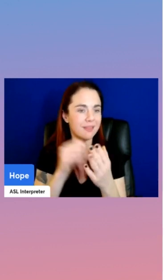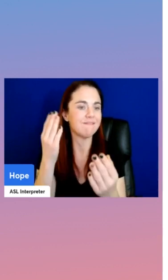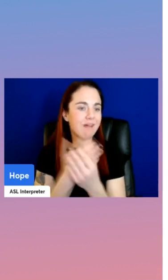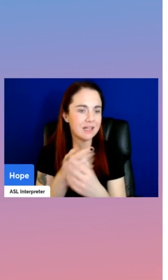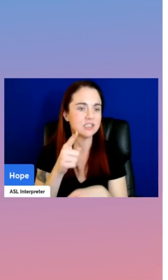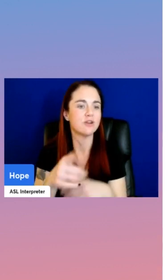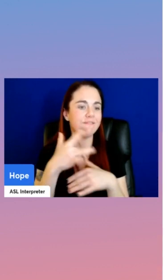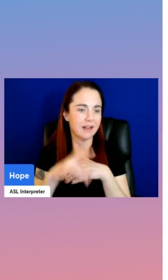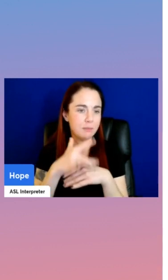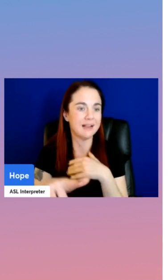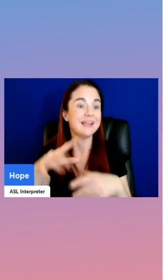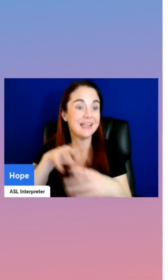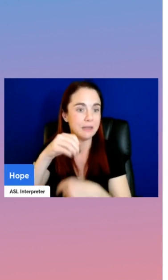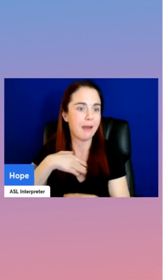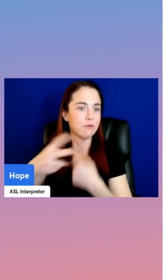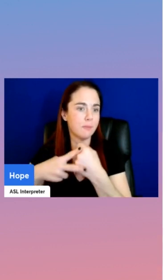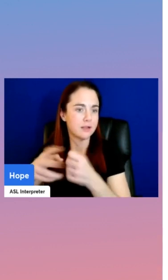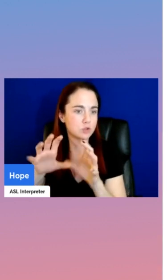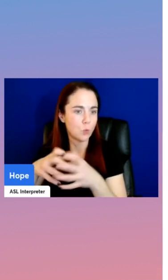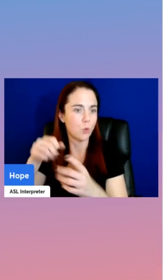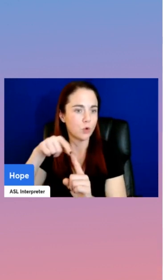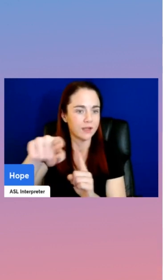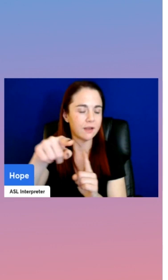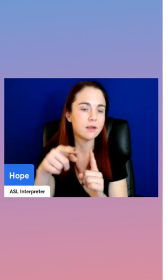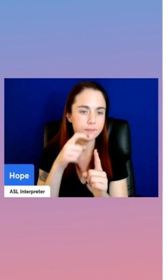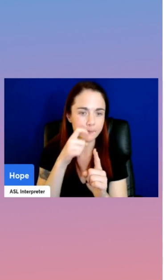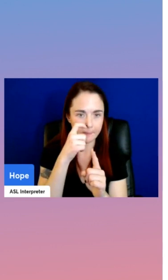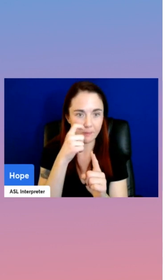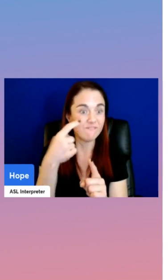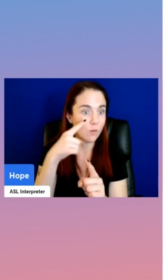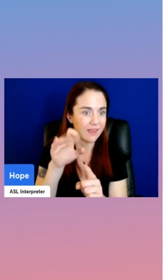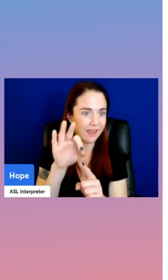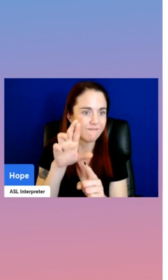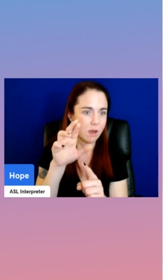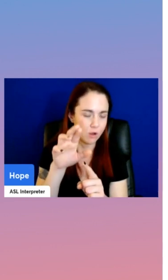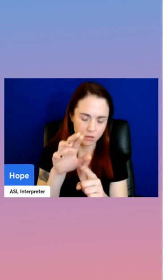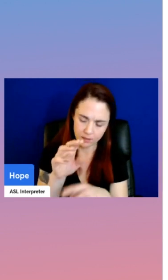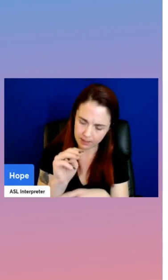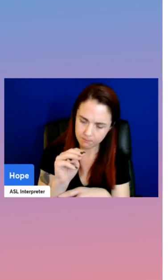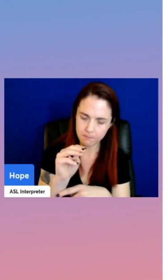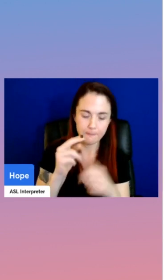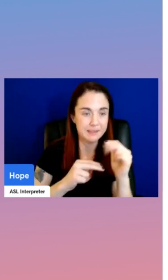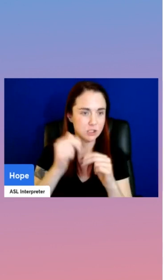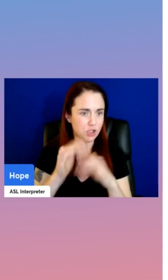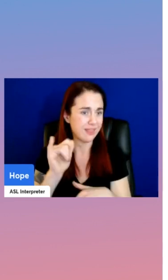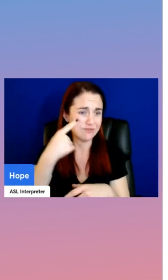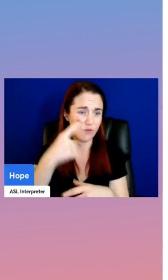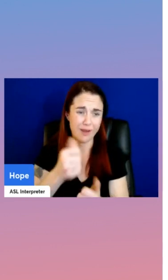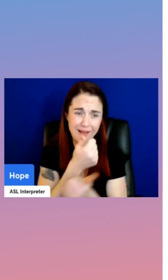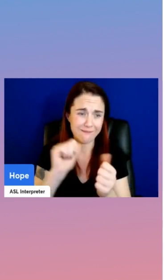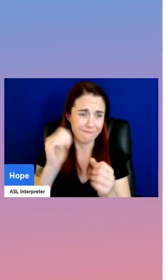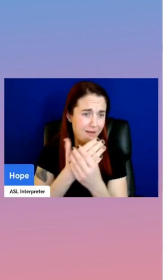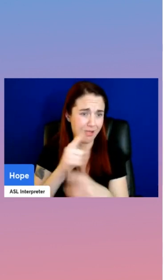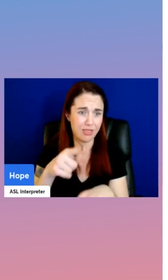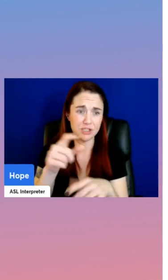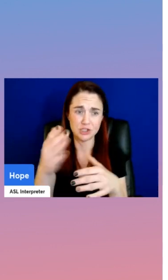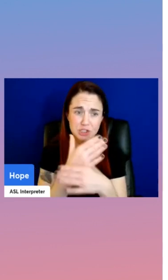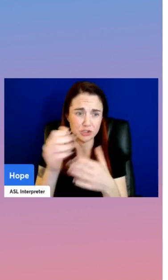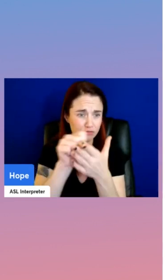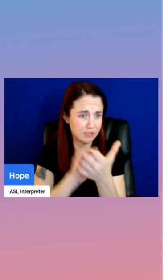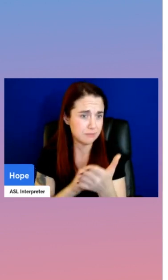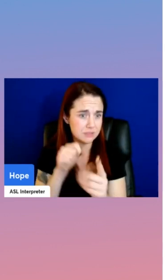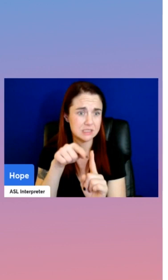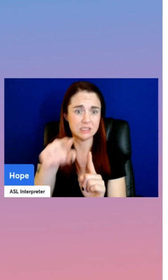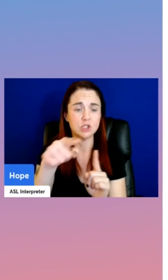my repository into the /tmp of the ephemeral builder. And it does that for all of the files that I have. Shell scripts. You could also